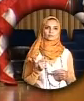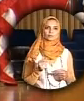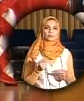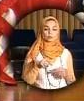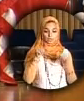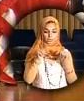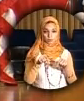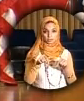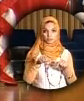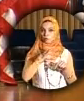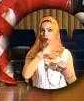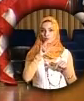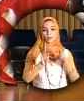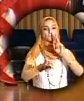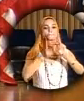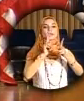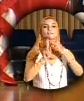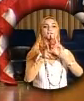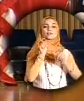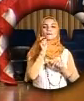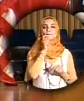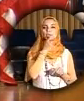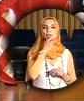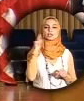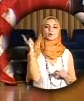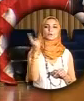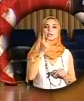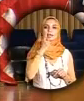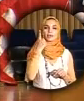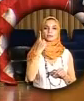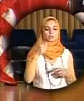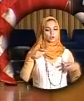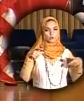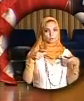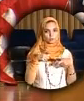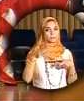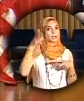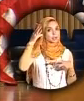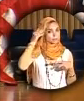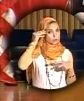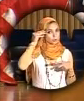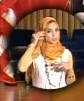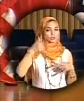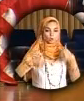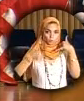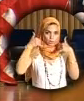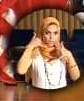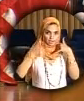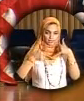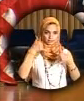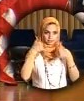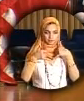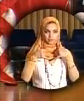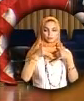dreams and rededicate ourselves to the well-being of our continent and its technological advance. And let us open